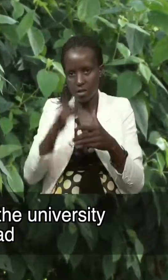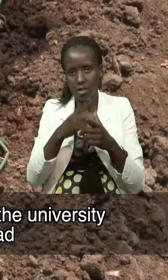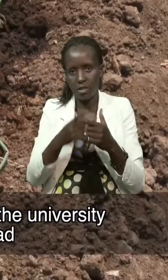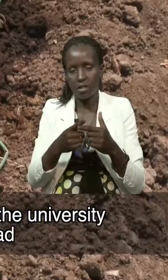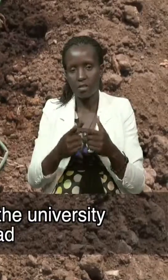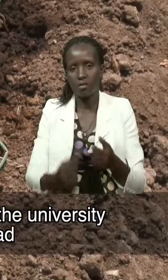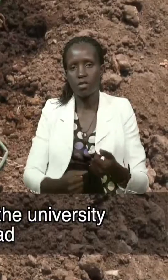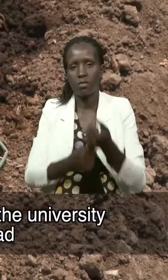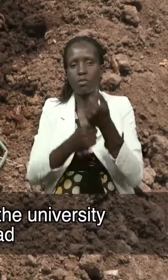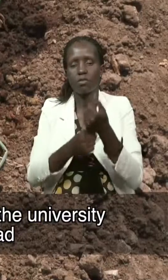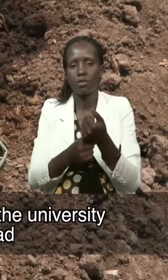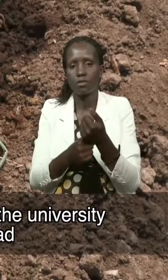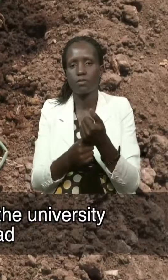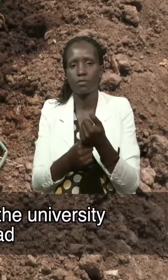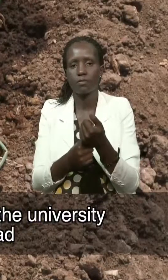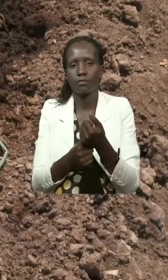hiyo tutamsaidia.